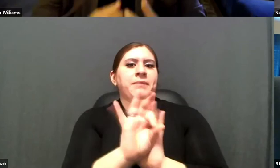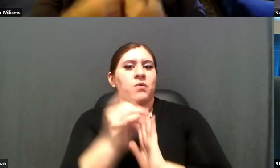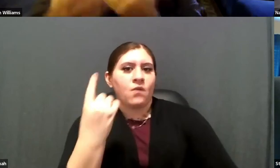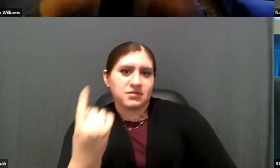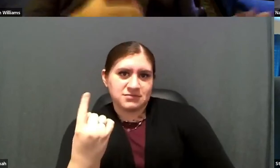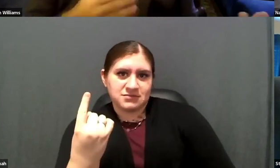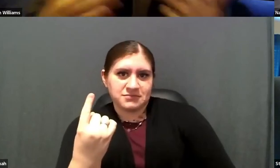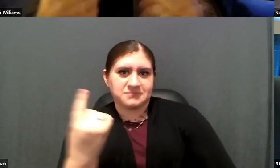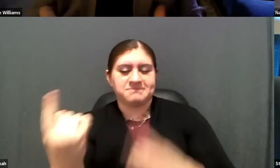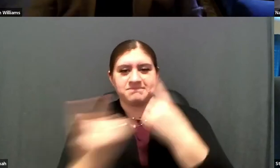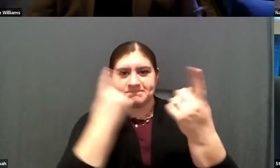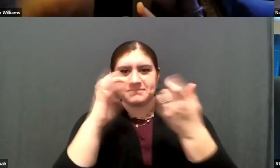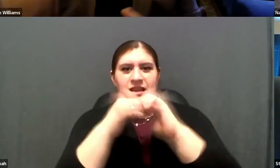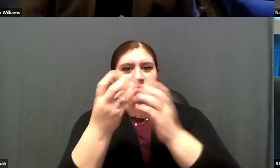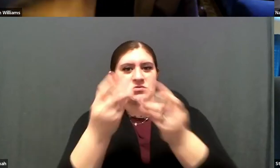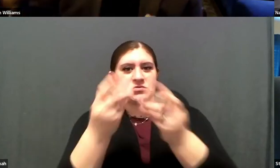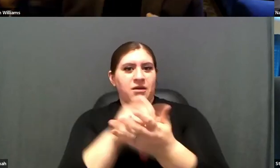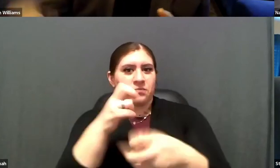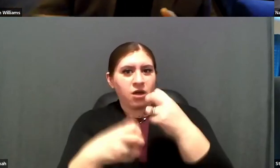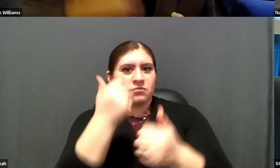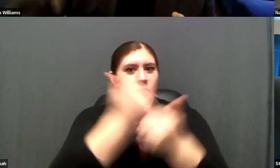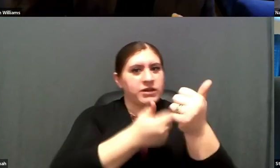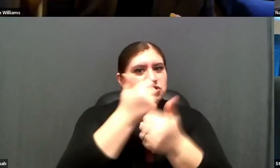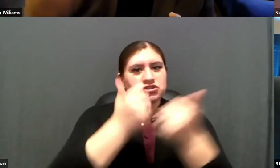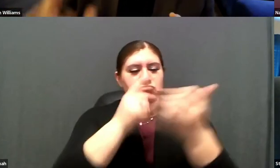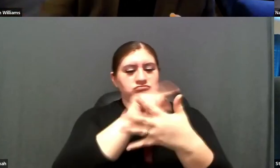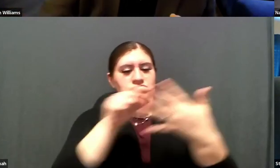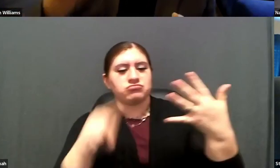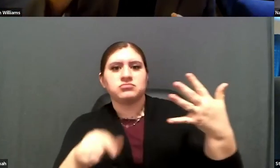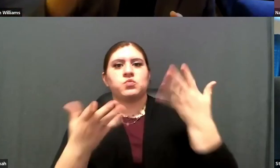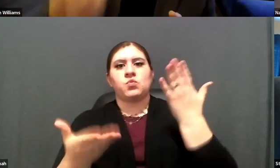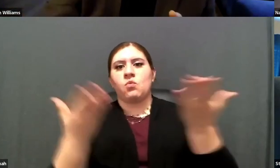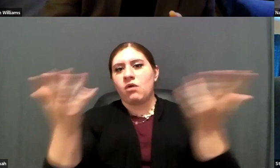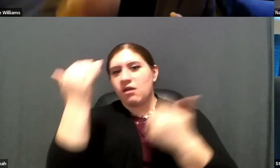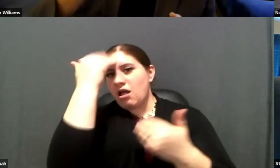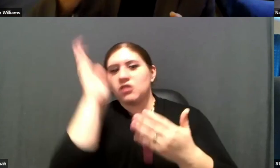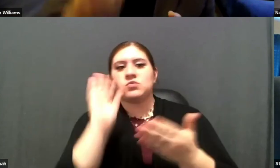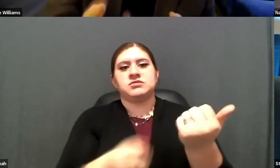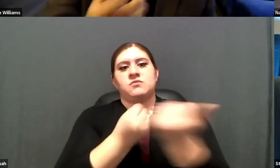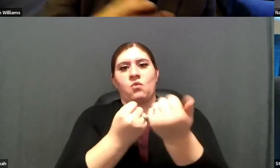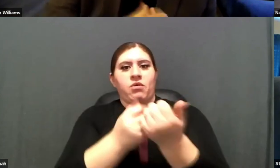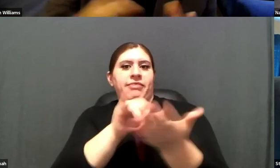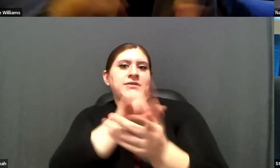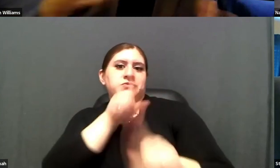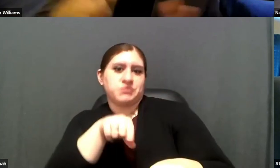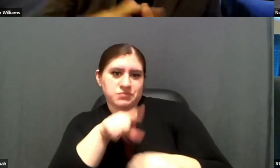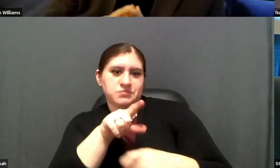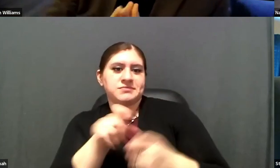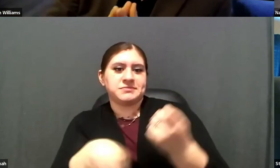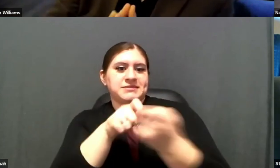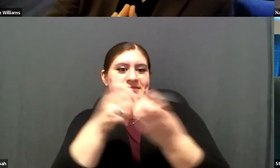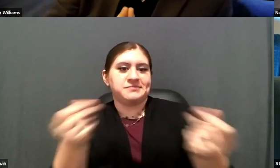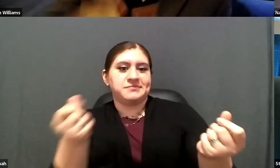draw on it. How would you solve the problem? Which pieces of literature, what knowledge would support a certain solution